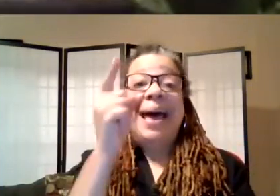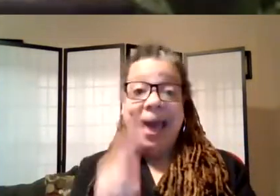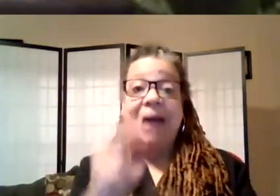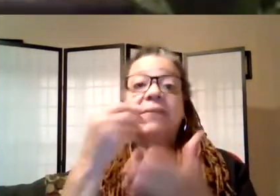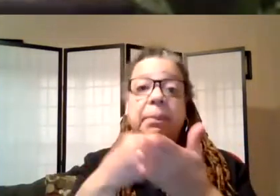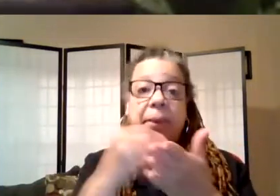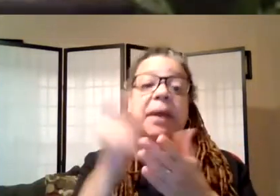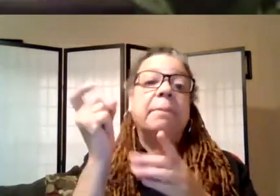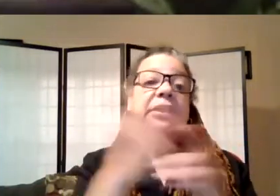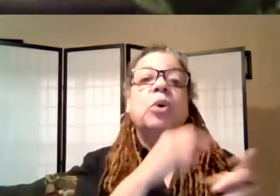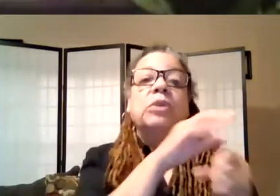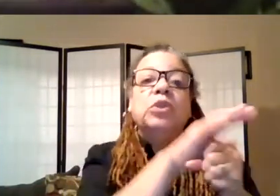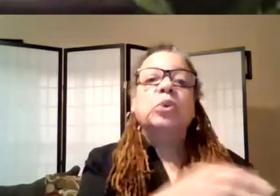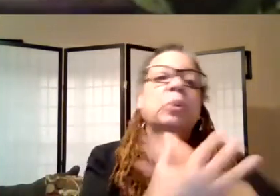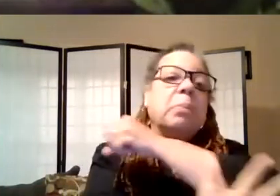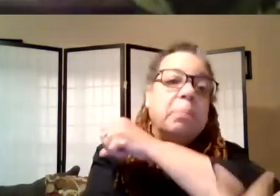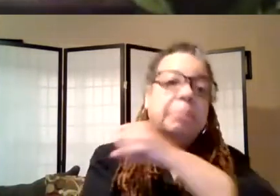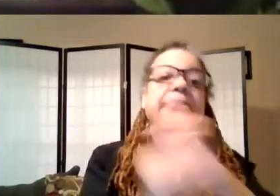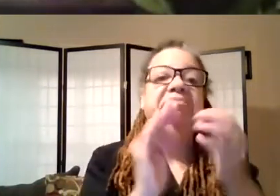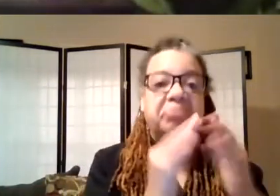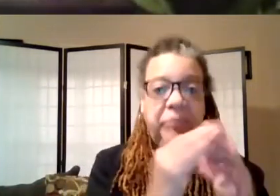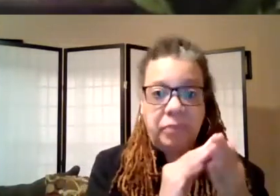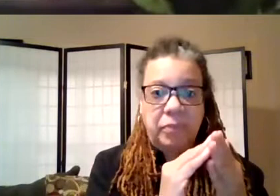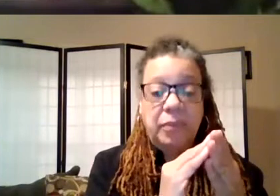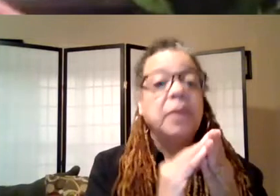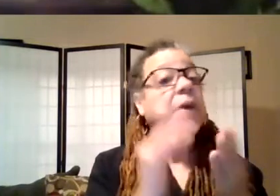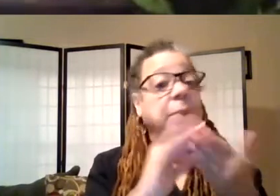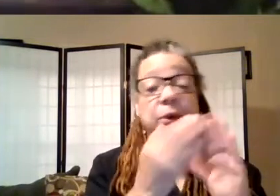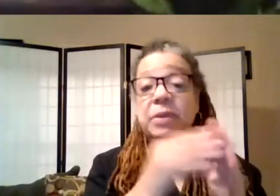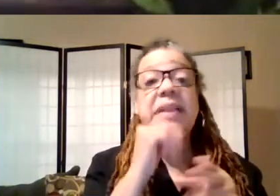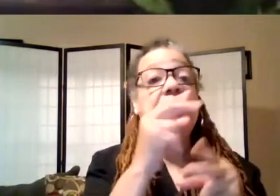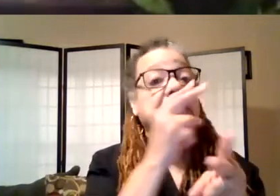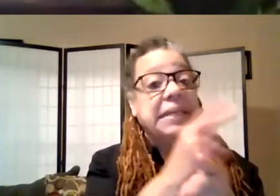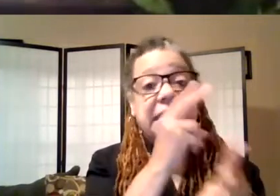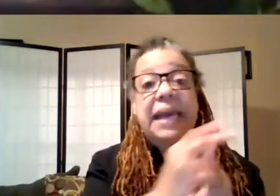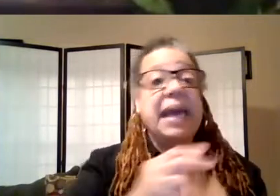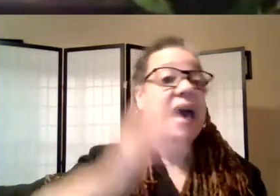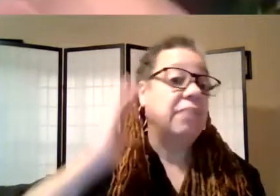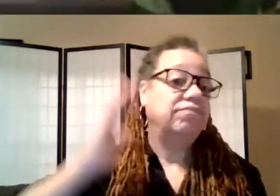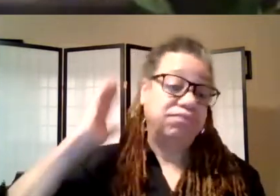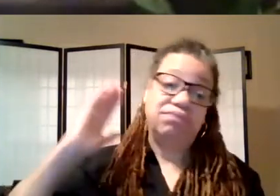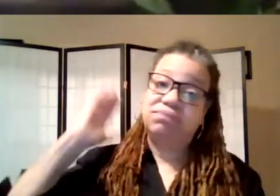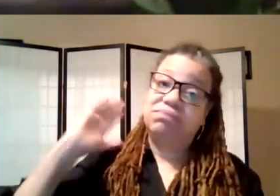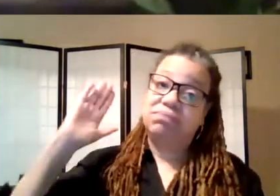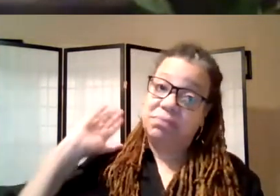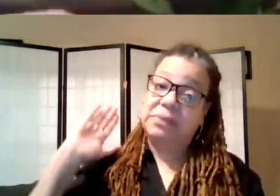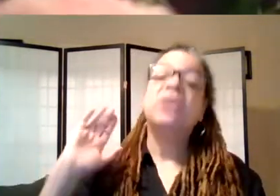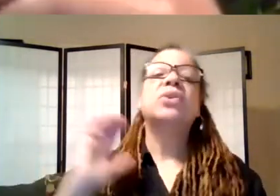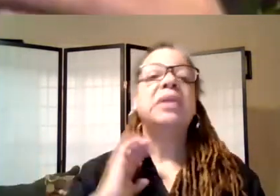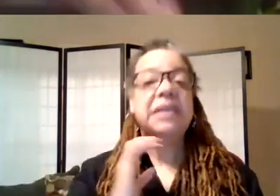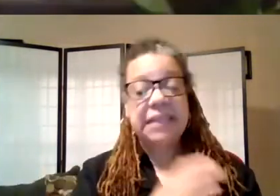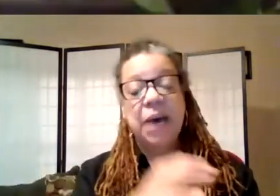go to disadvantaged communities, communities that have not been taken care of in years past. So this is our mechanism to